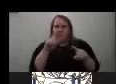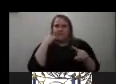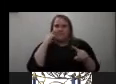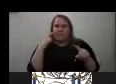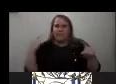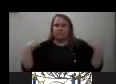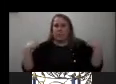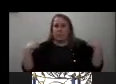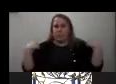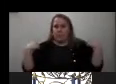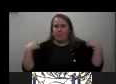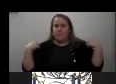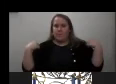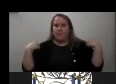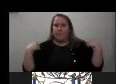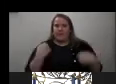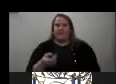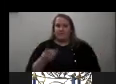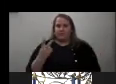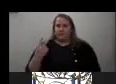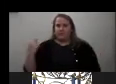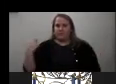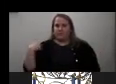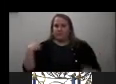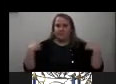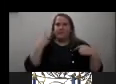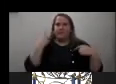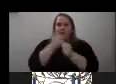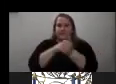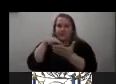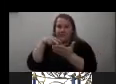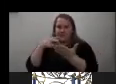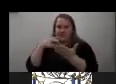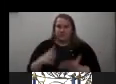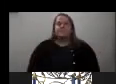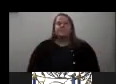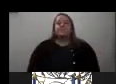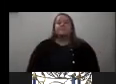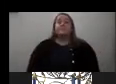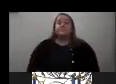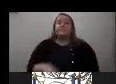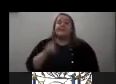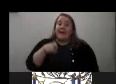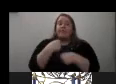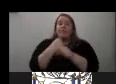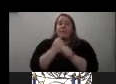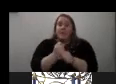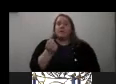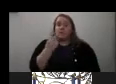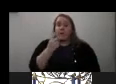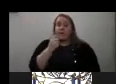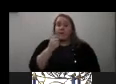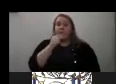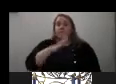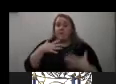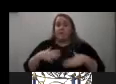of the costumes. There's two on each of the dancers. But we had to make 12 female costumes